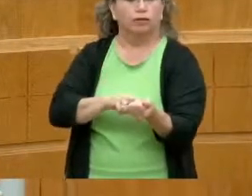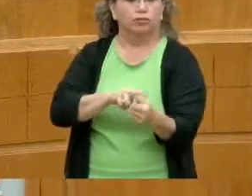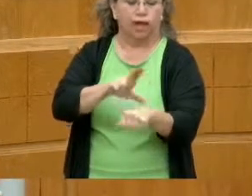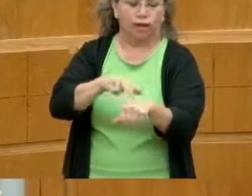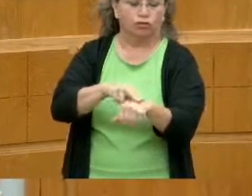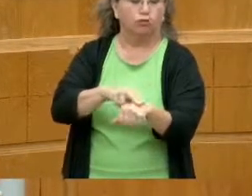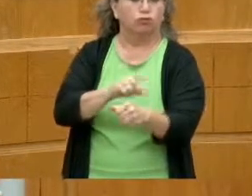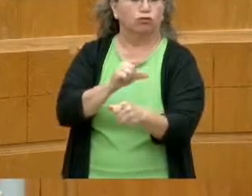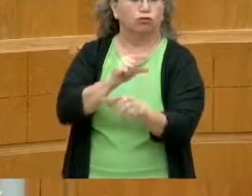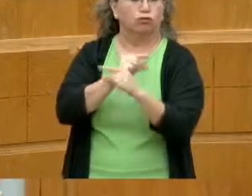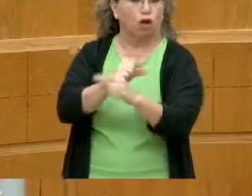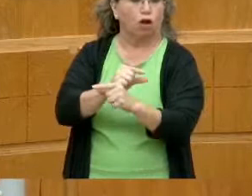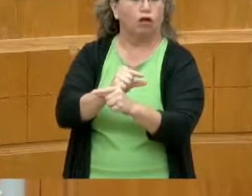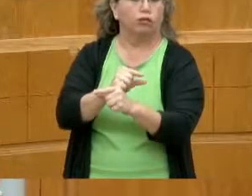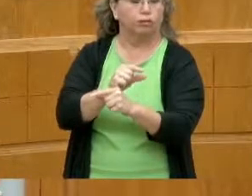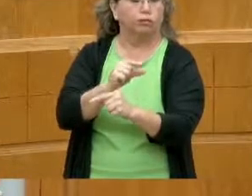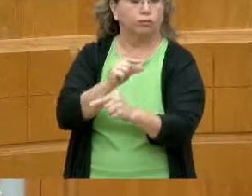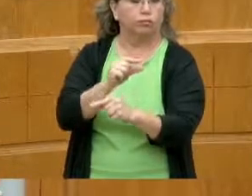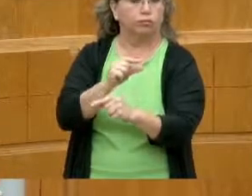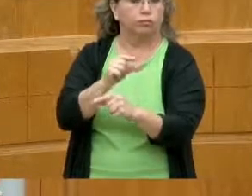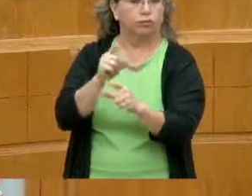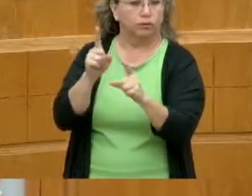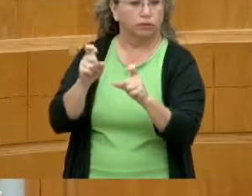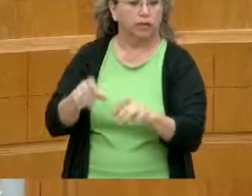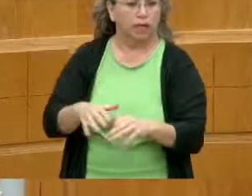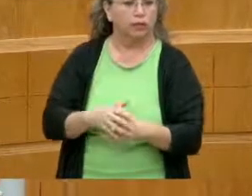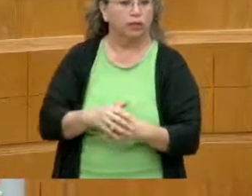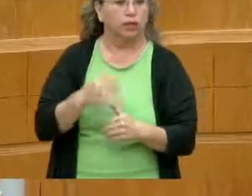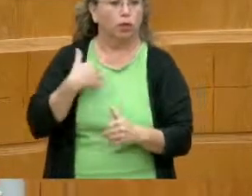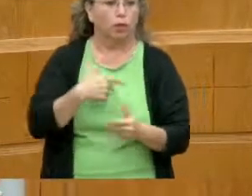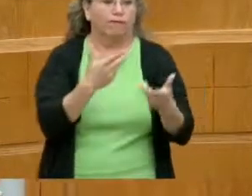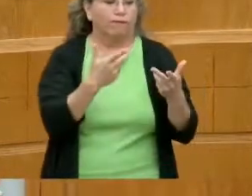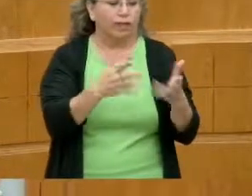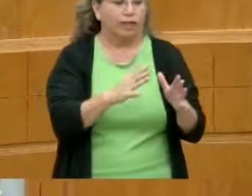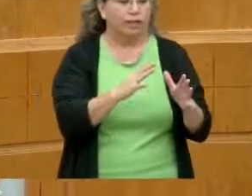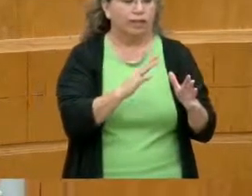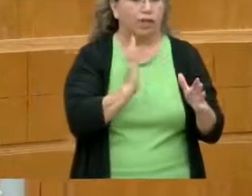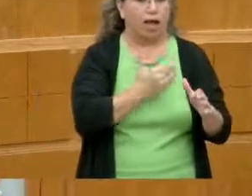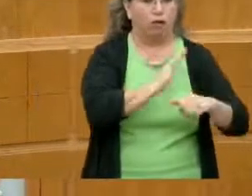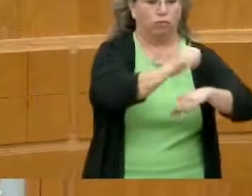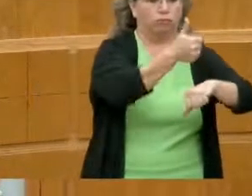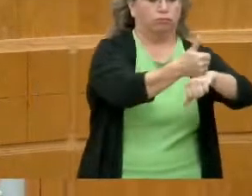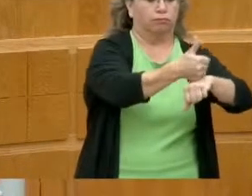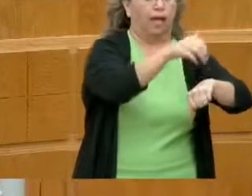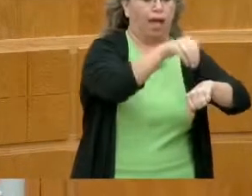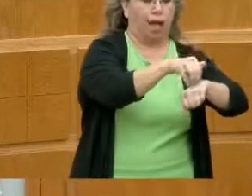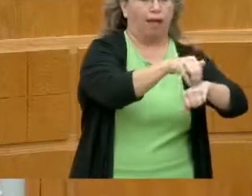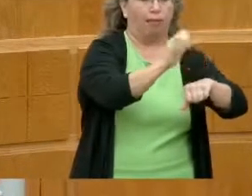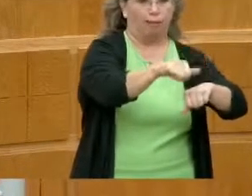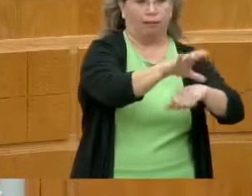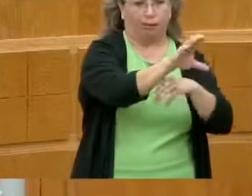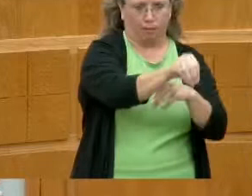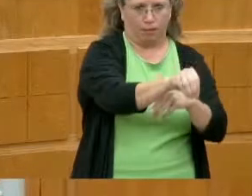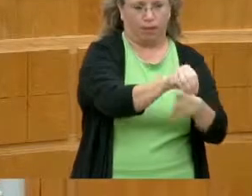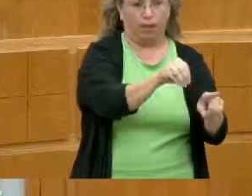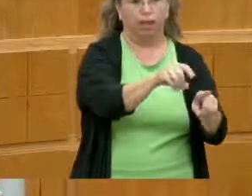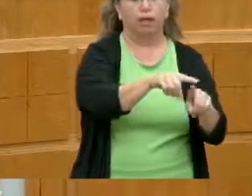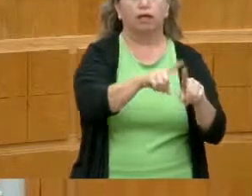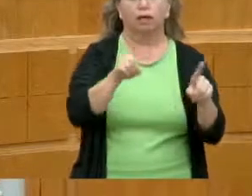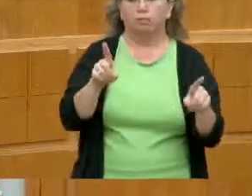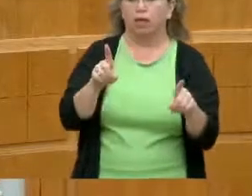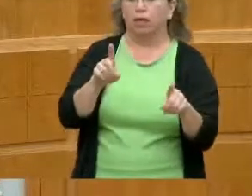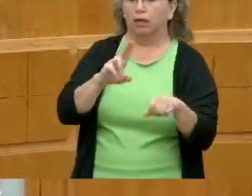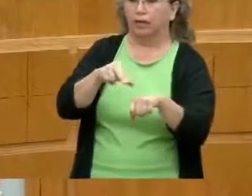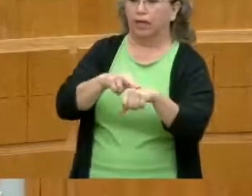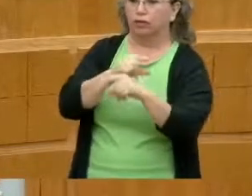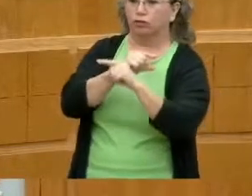plant, working with the National Guard at the STX plant. The National Guard is doing off-site locations though, and I believe,